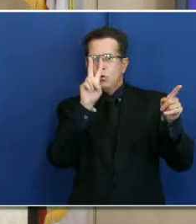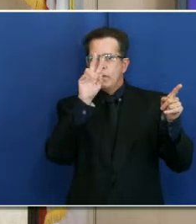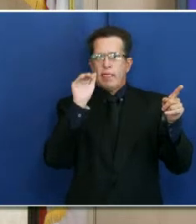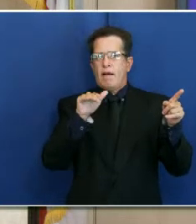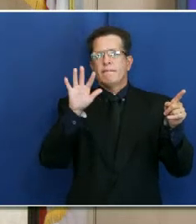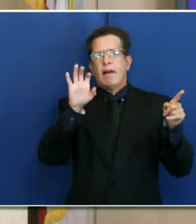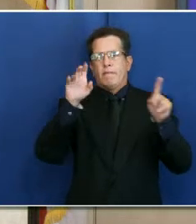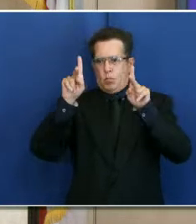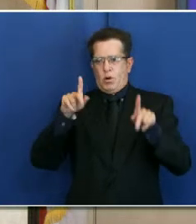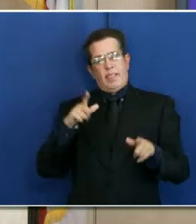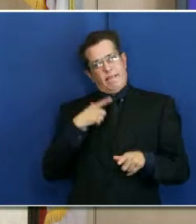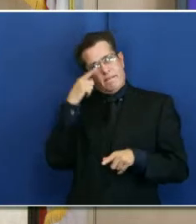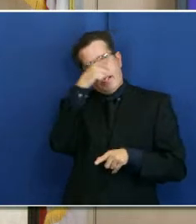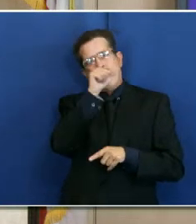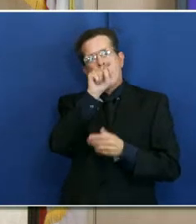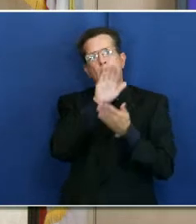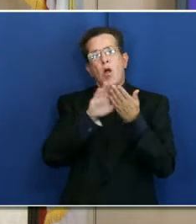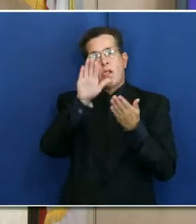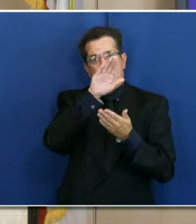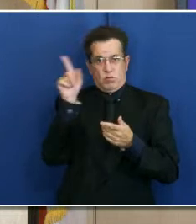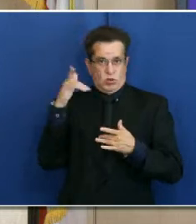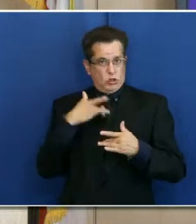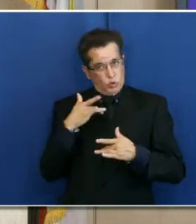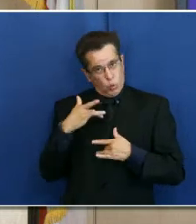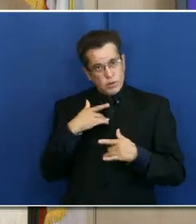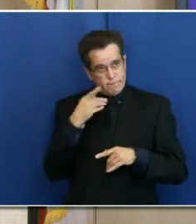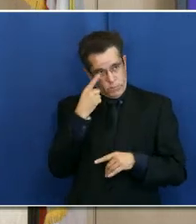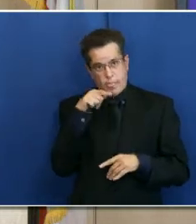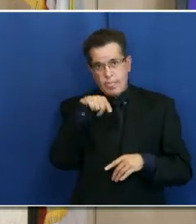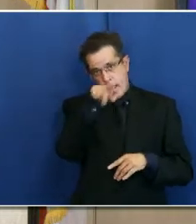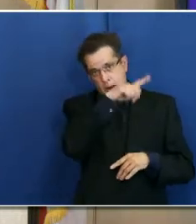living on campus? Okay, Dr. Eric McDonald's going to respond.